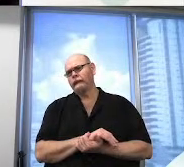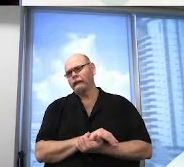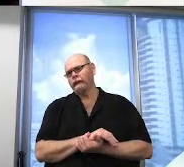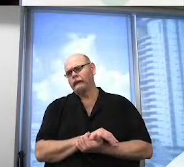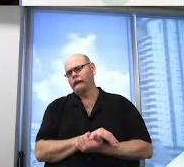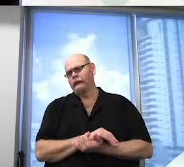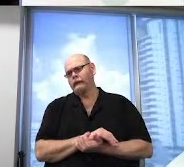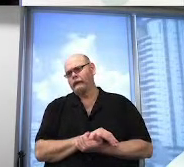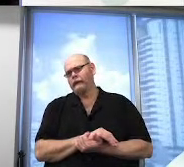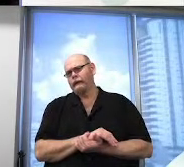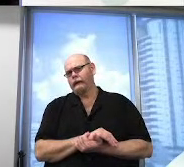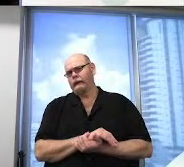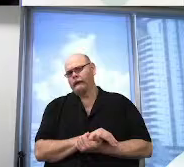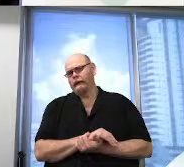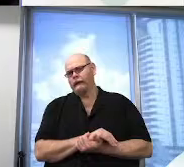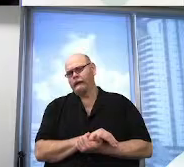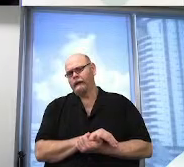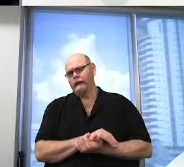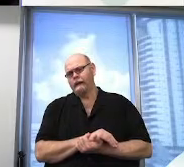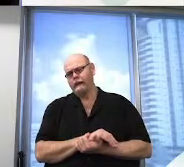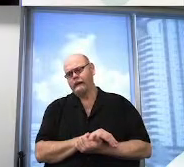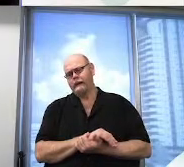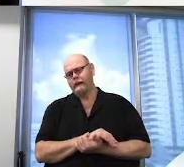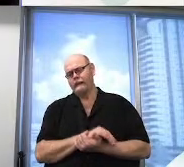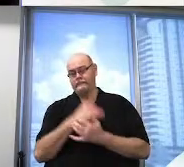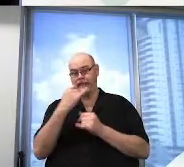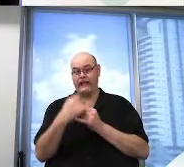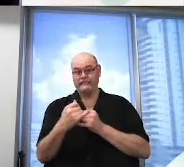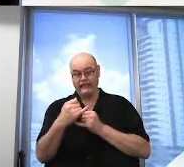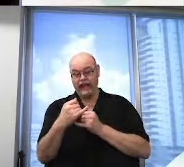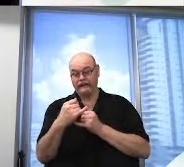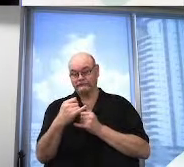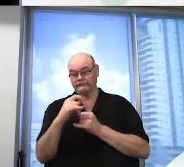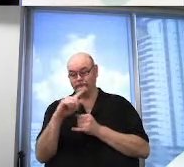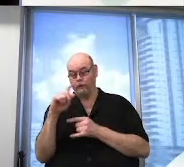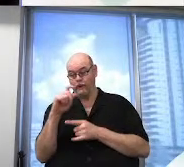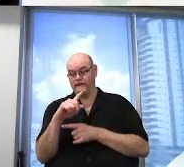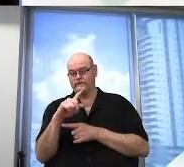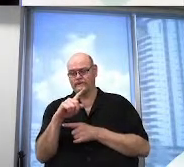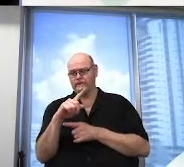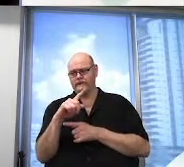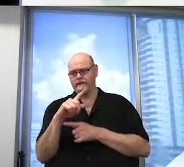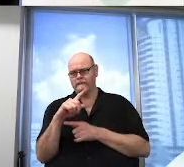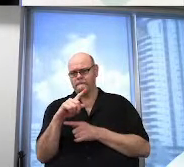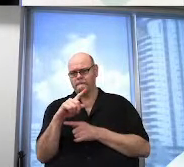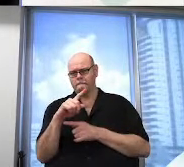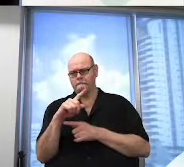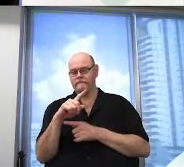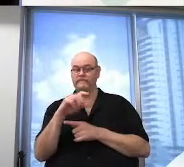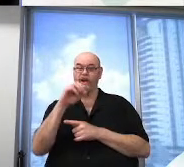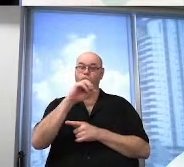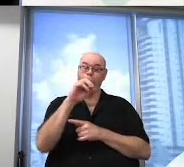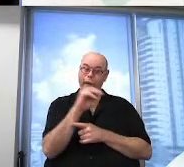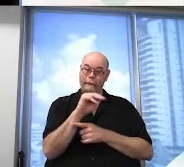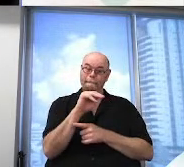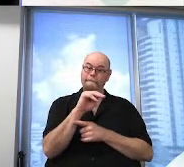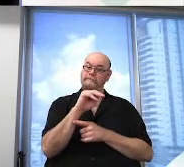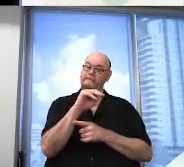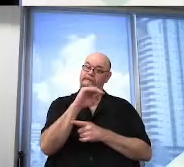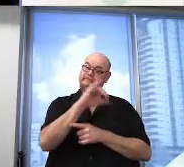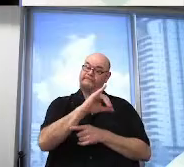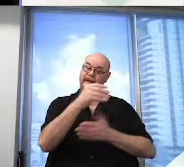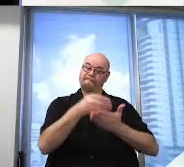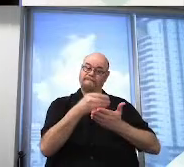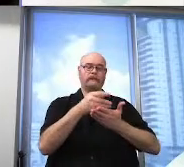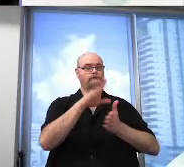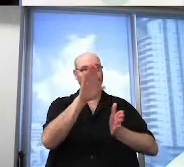There what is exactly is that last question is we've gotten down path that doing it on the O&M funding and the